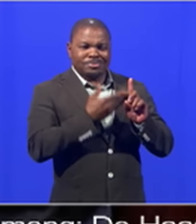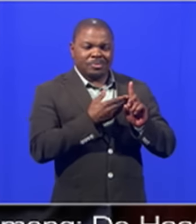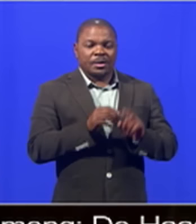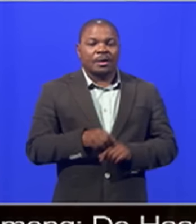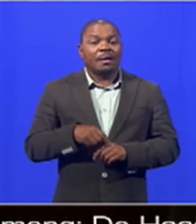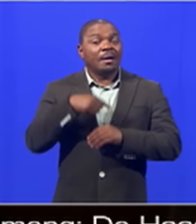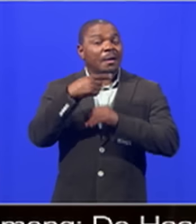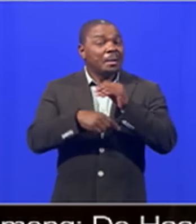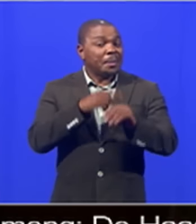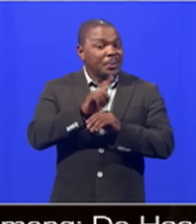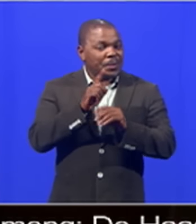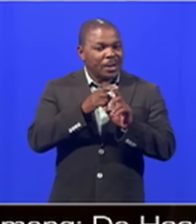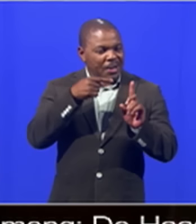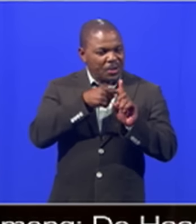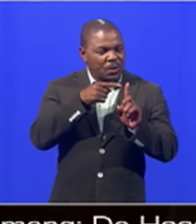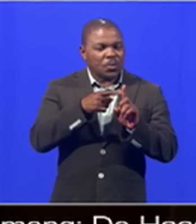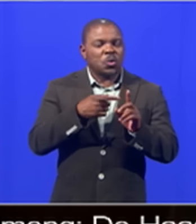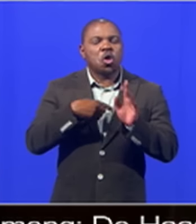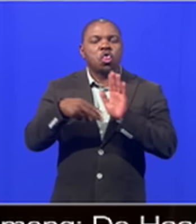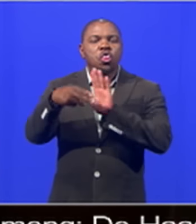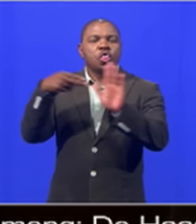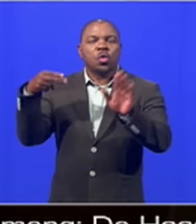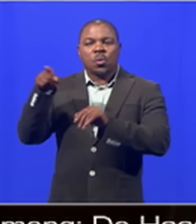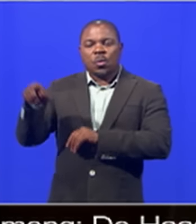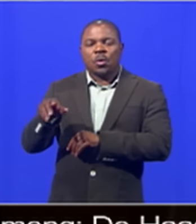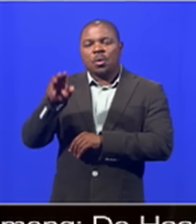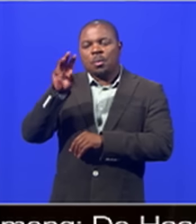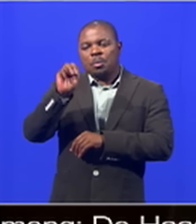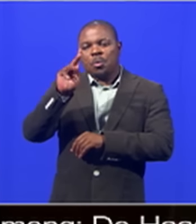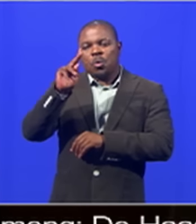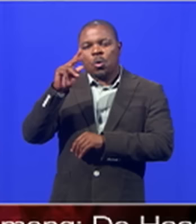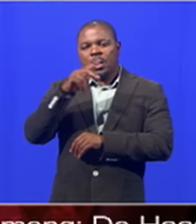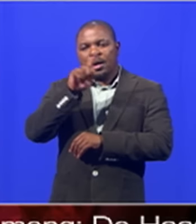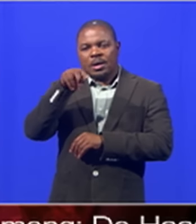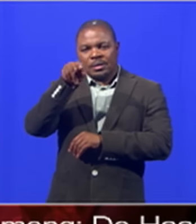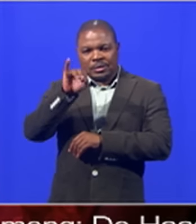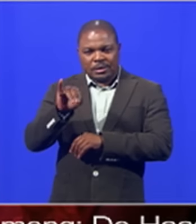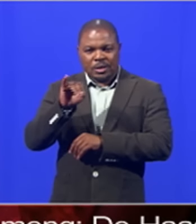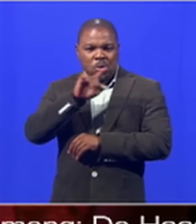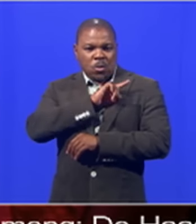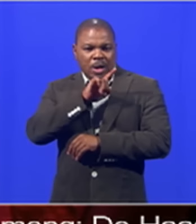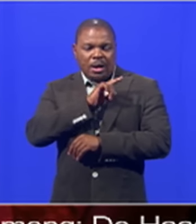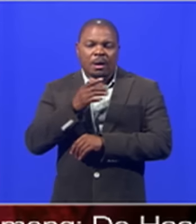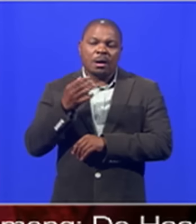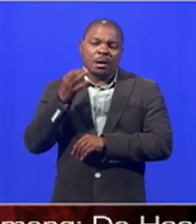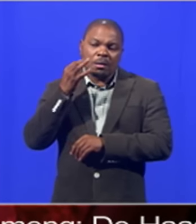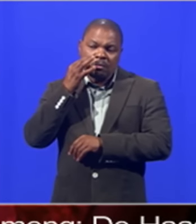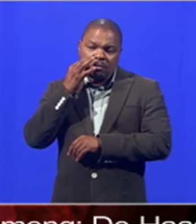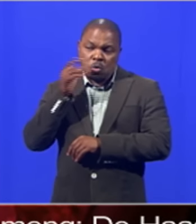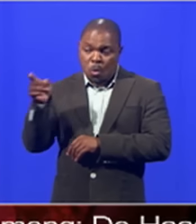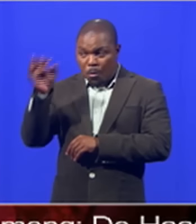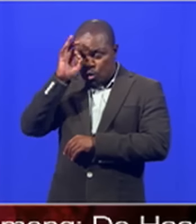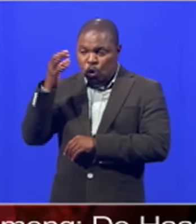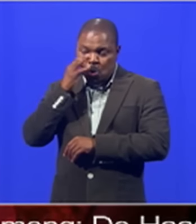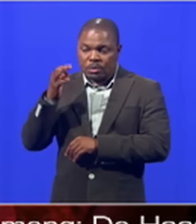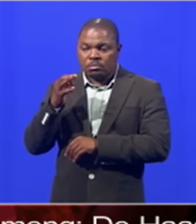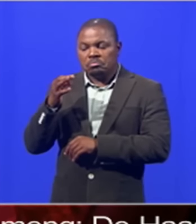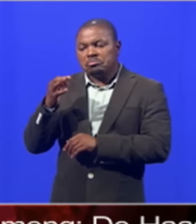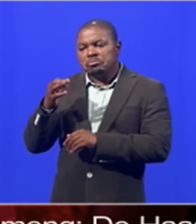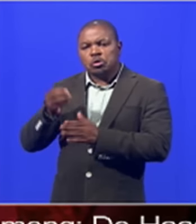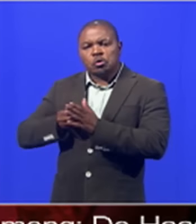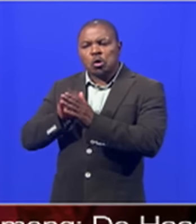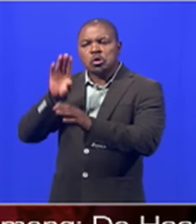thata malebana le ditatofatso tsa ga Lieutenant General Nhlanhla Mkhwanazi tsa gore sepodisi se tseneletswe ke digongwana tsa bosenyi le seabe